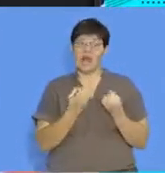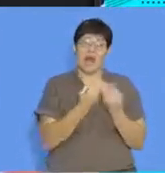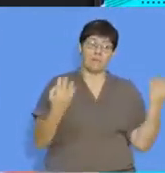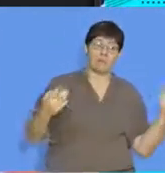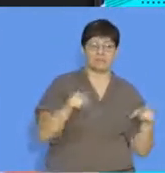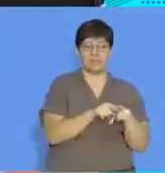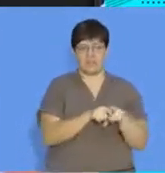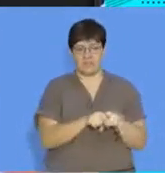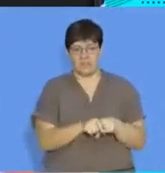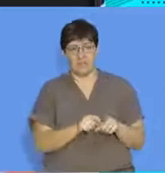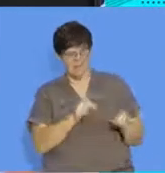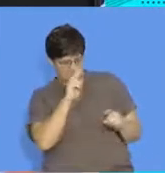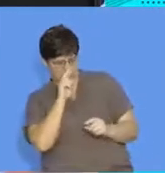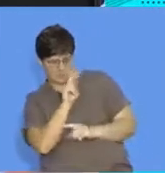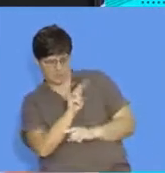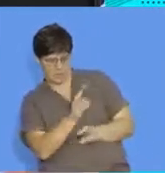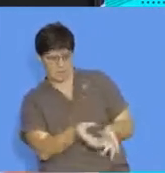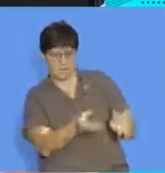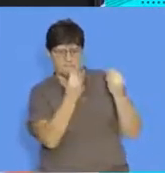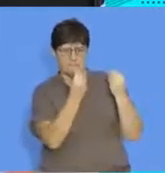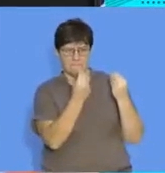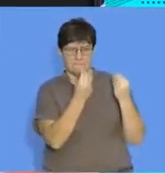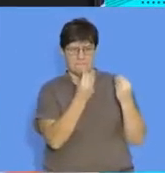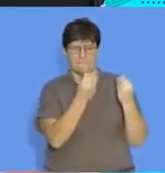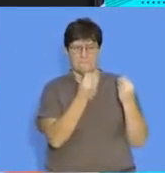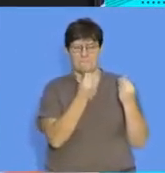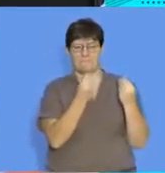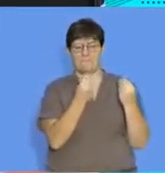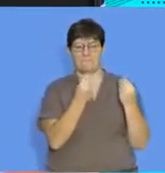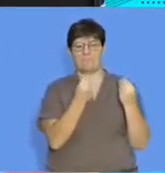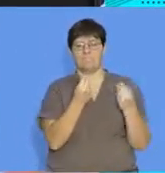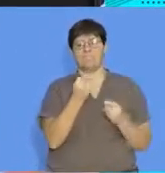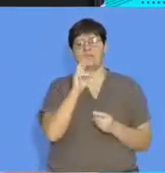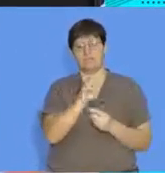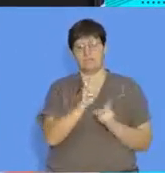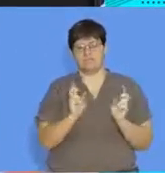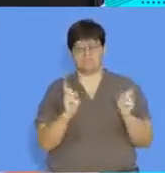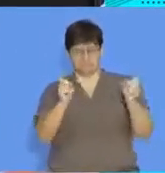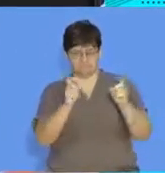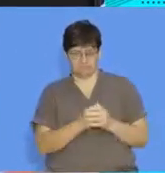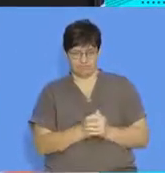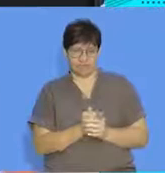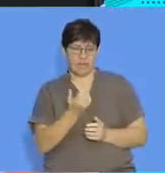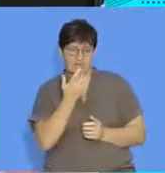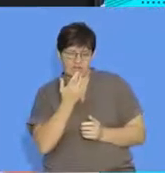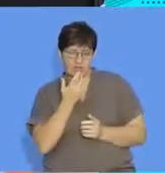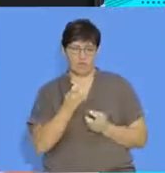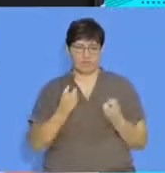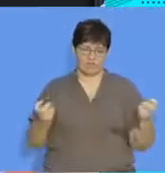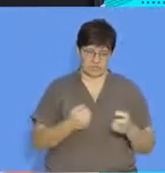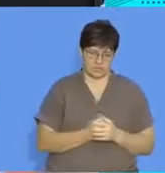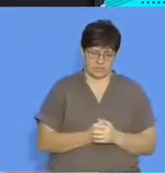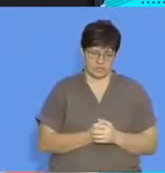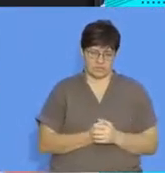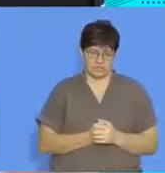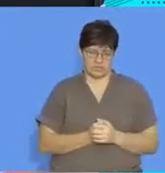but the reading is what we practically obtain when we connect, a voltmeter across the ends of a battery or a source